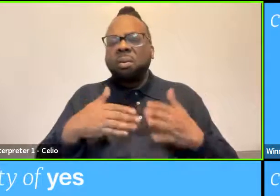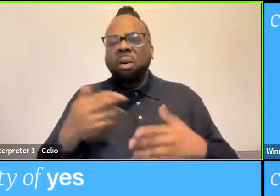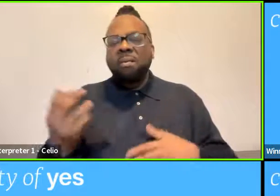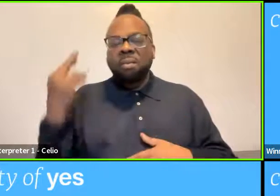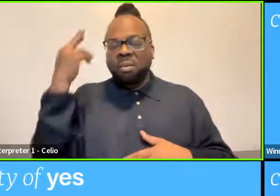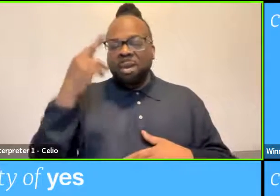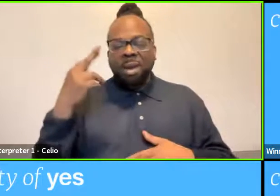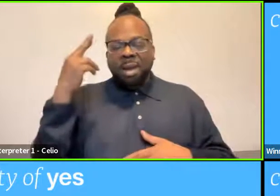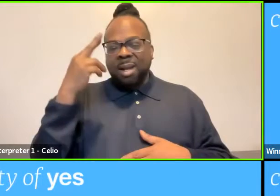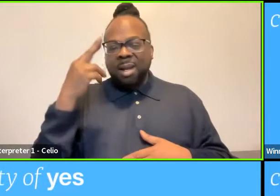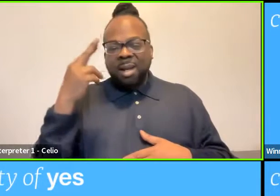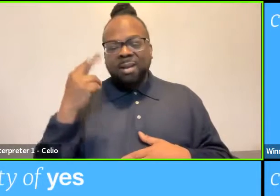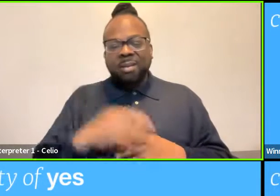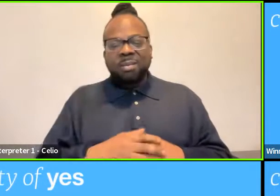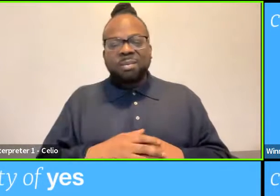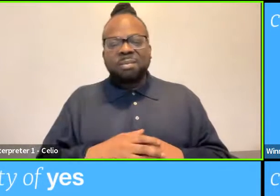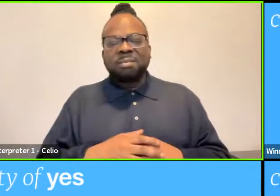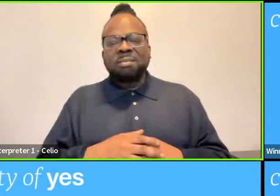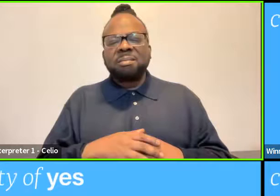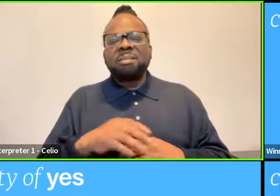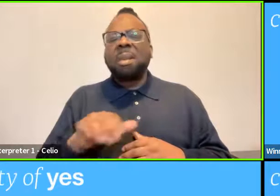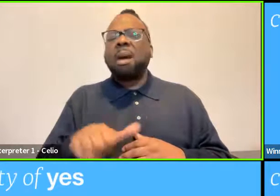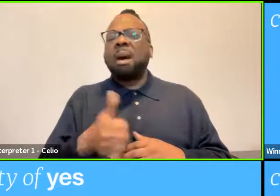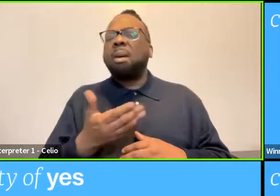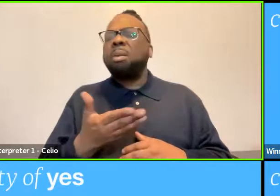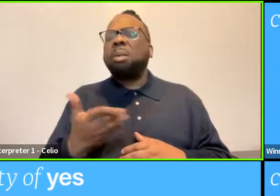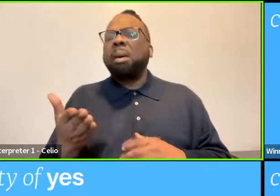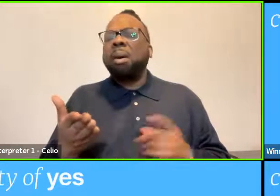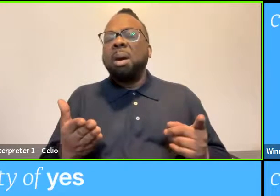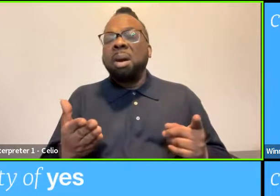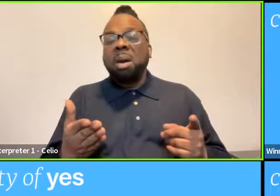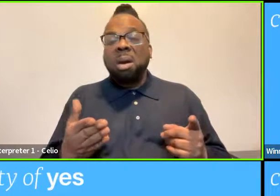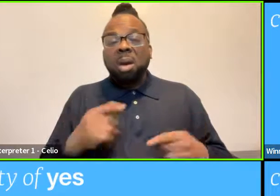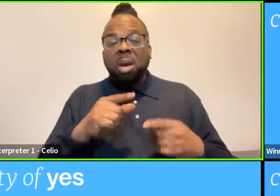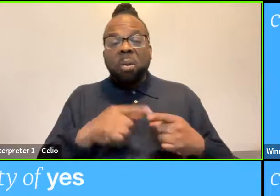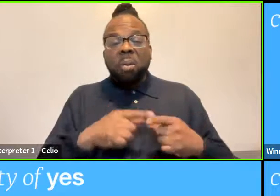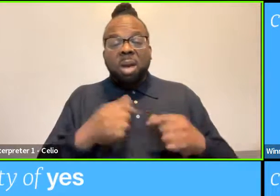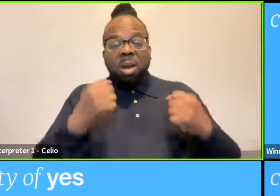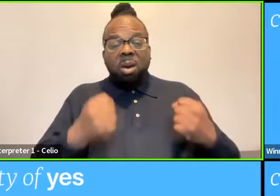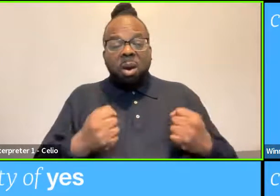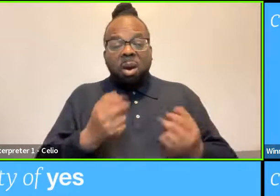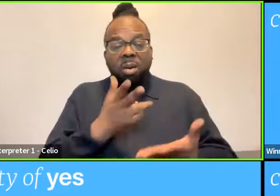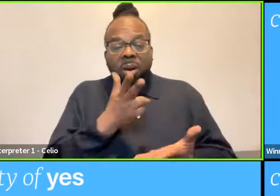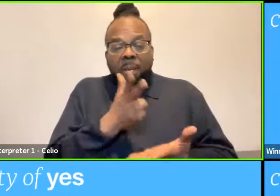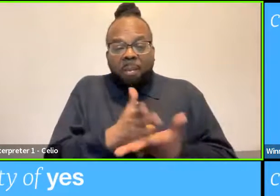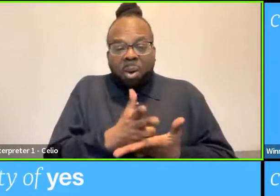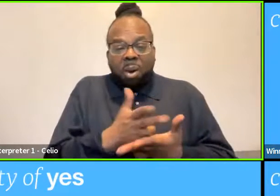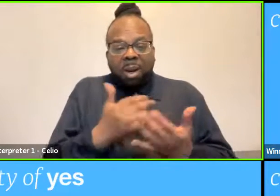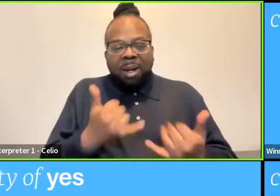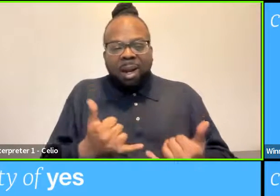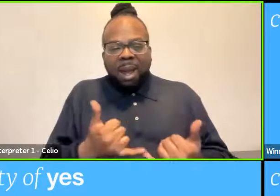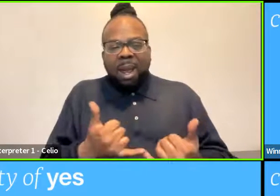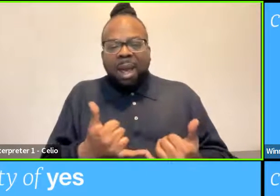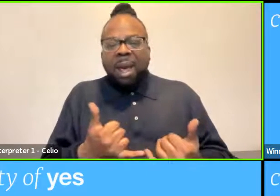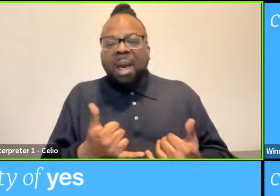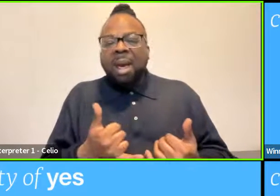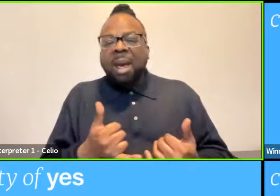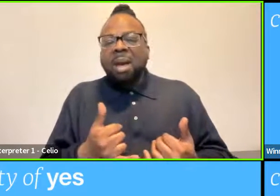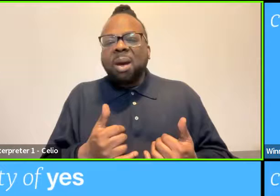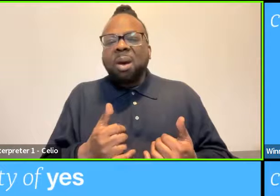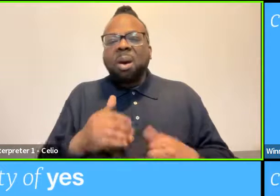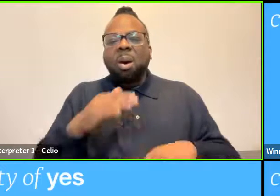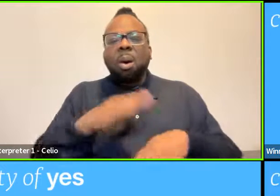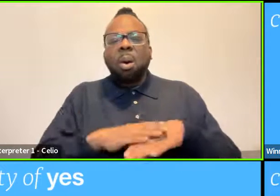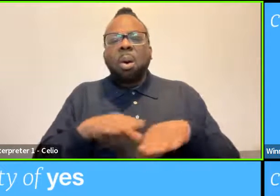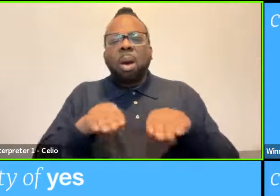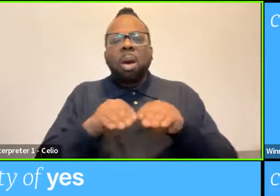cars. So the other thing is where the cars are parked now is either below ground or at ground level,